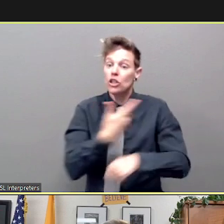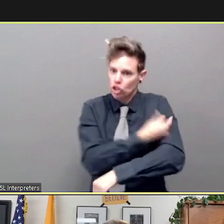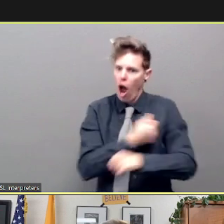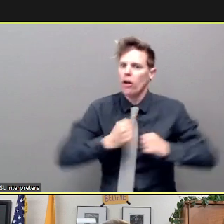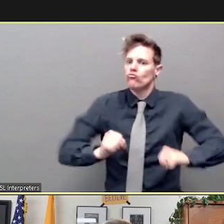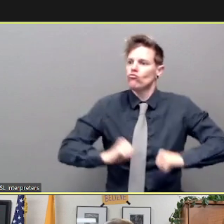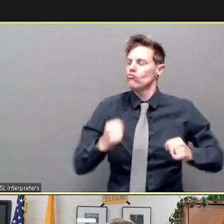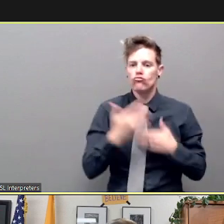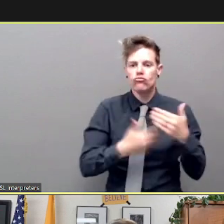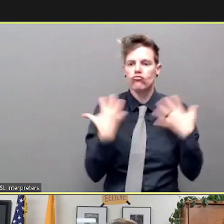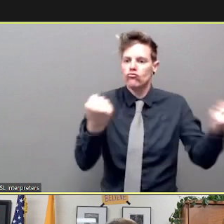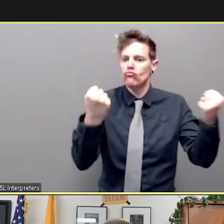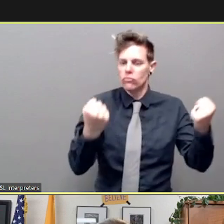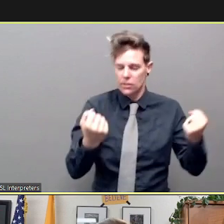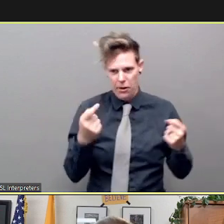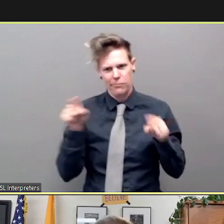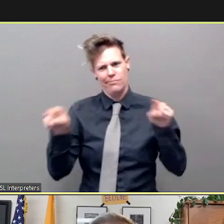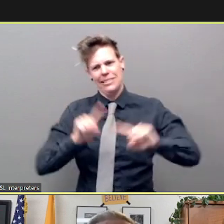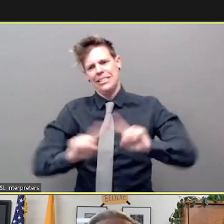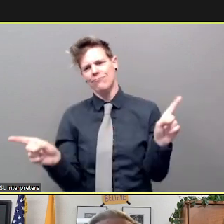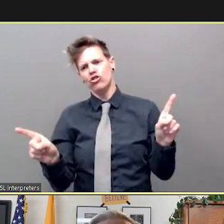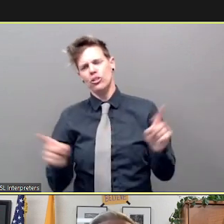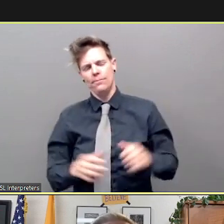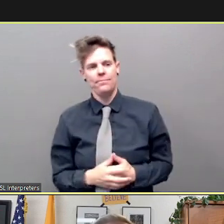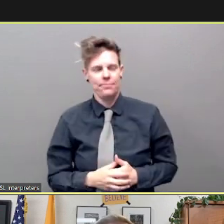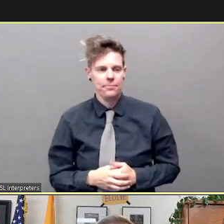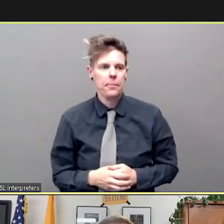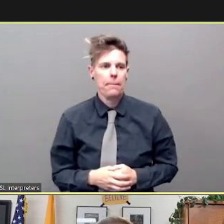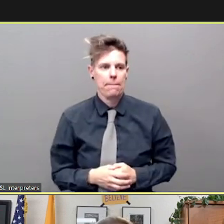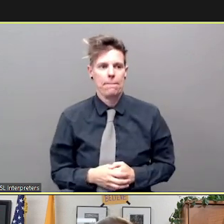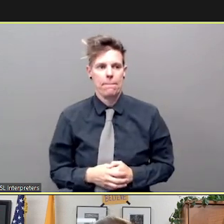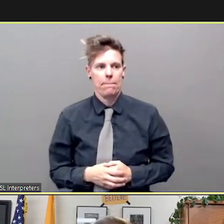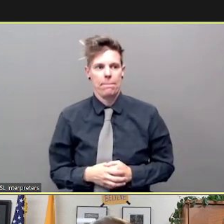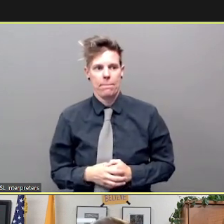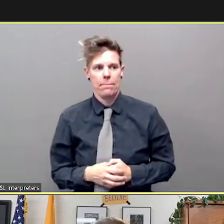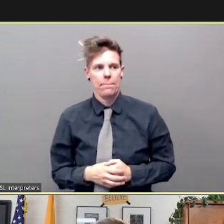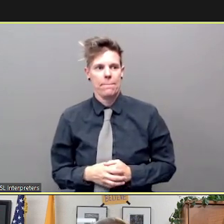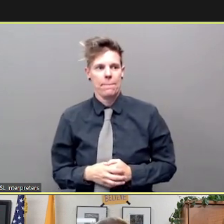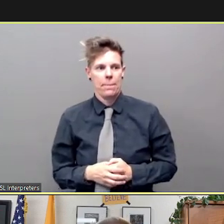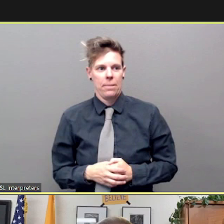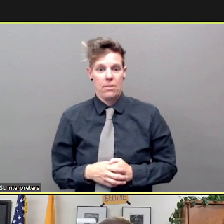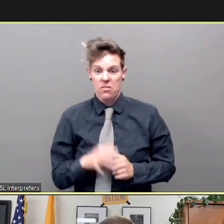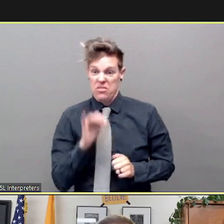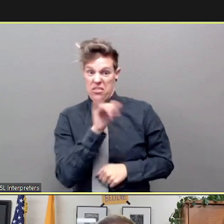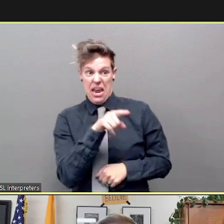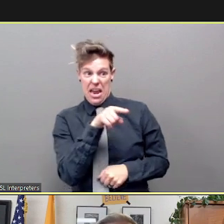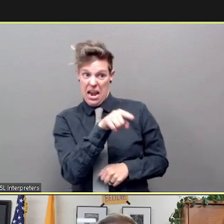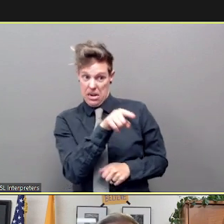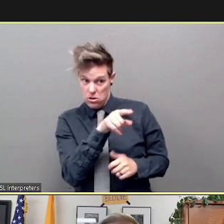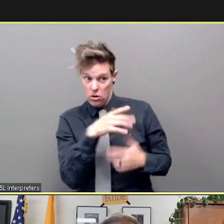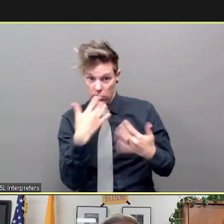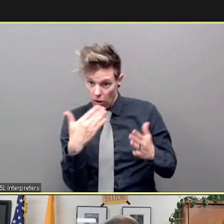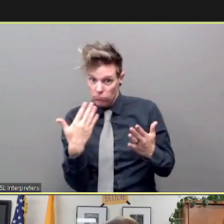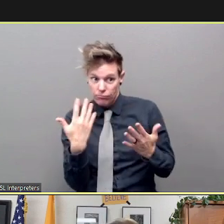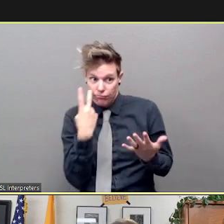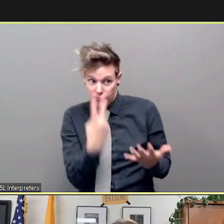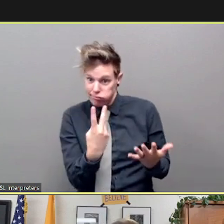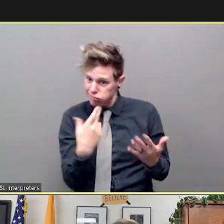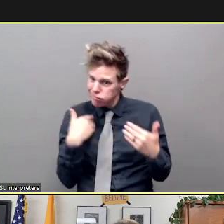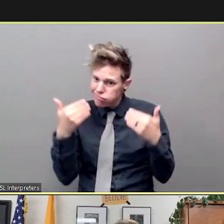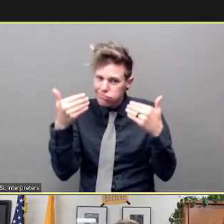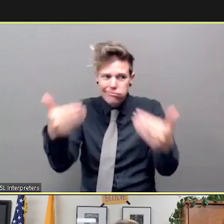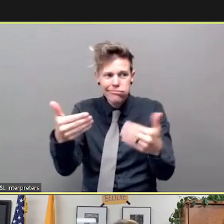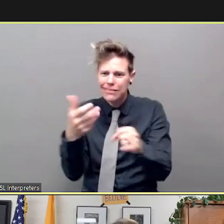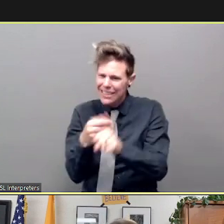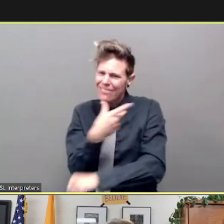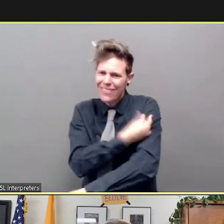getting the vaccine. And that's true of other vaccines as well. It may not completely prevent you from getting the illness, but it makes it much, much